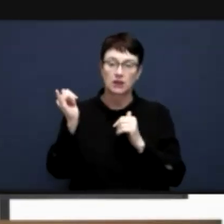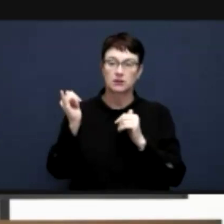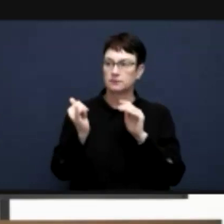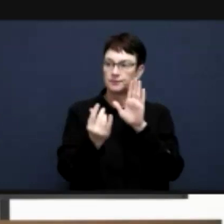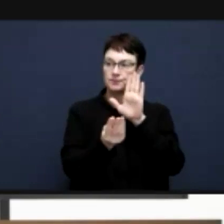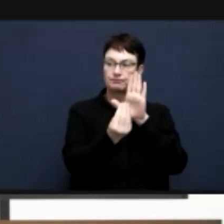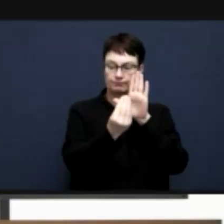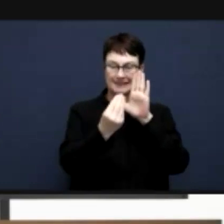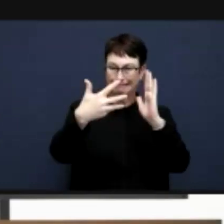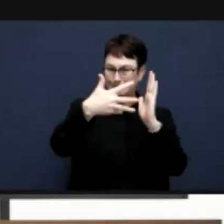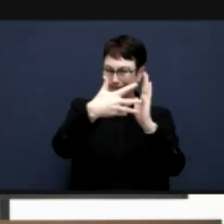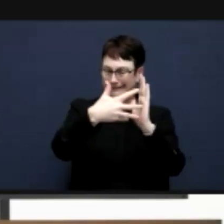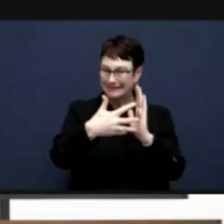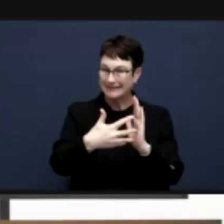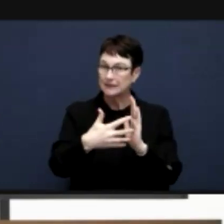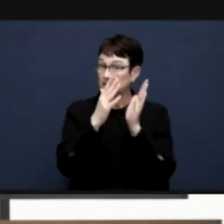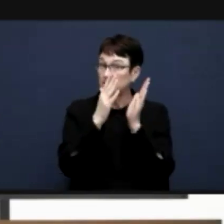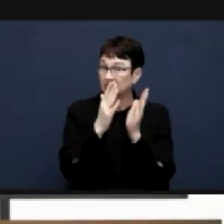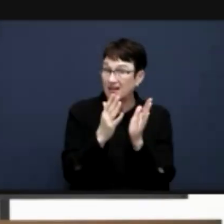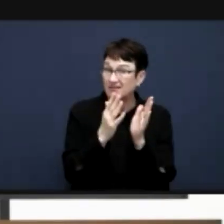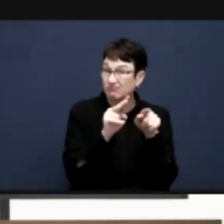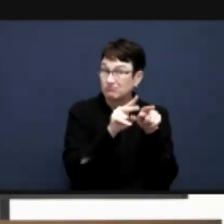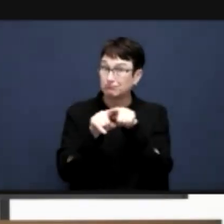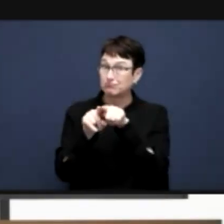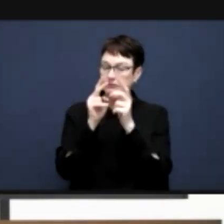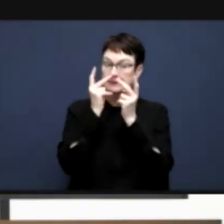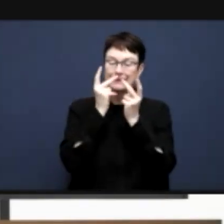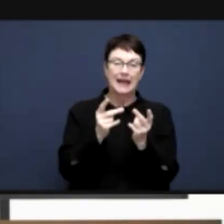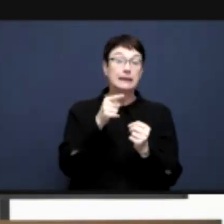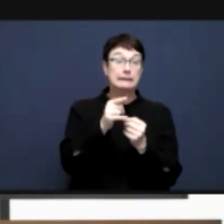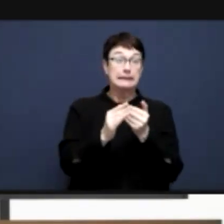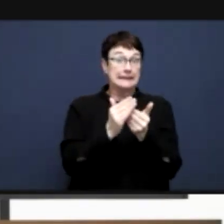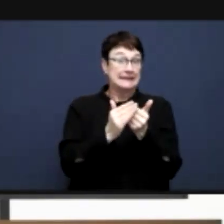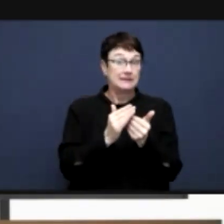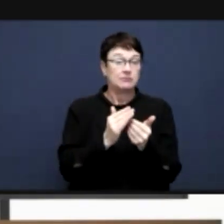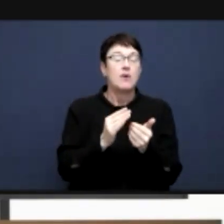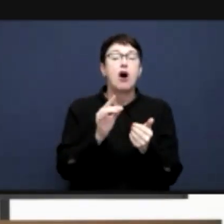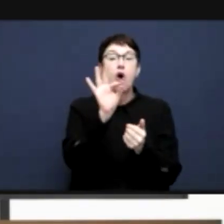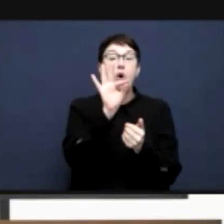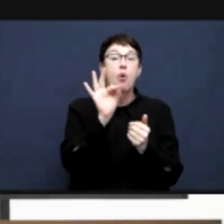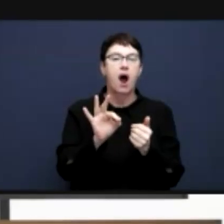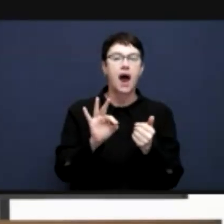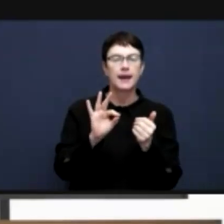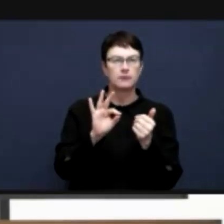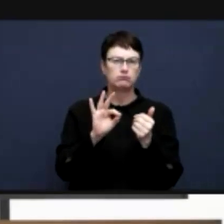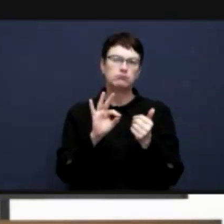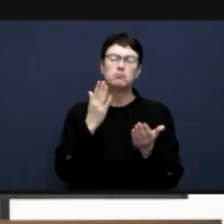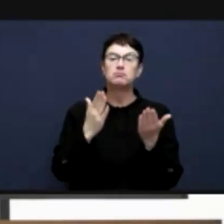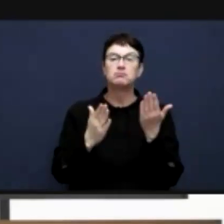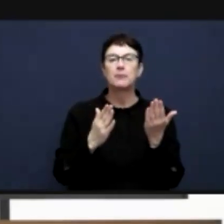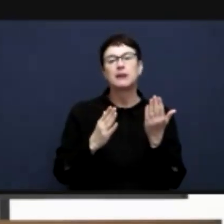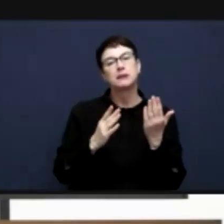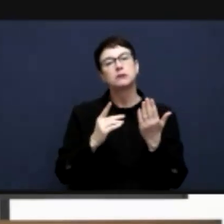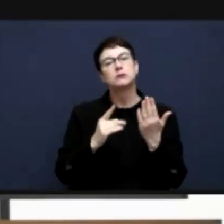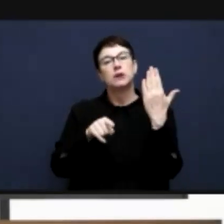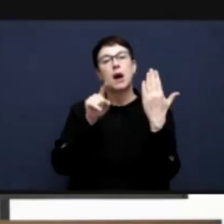accessibility statement. That's not always easy because some things may be hidden or not easy to detect. But I think that's a general problem